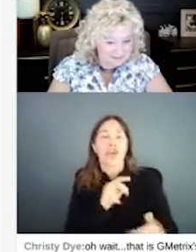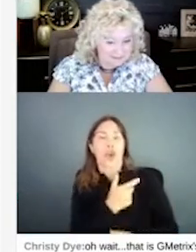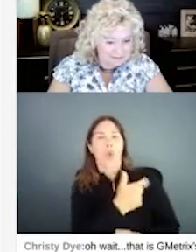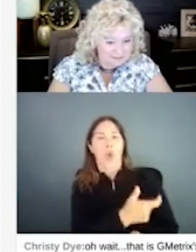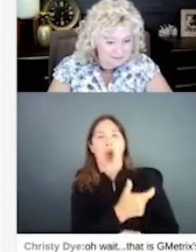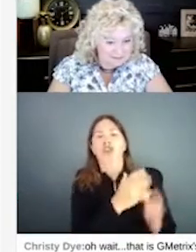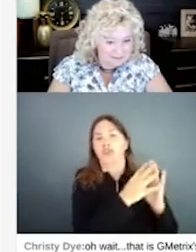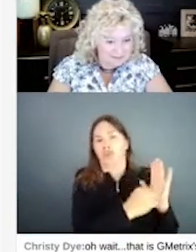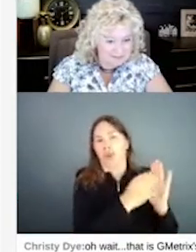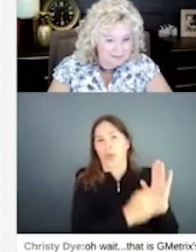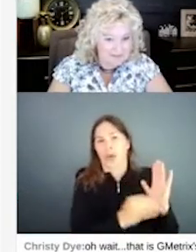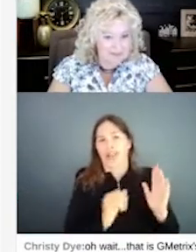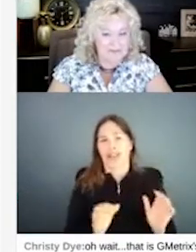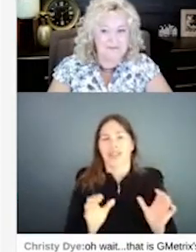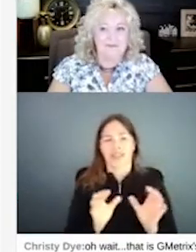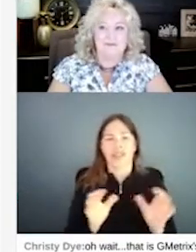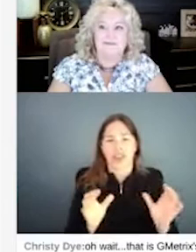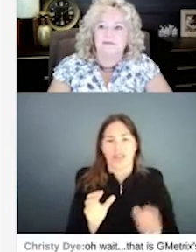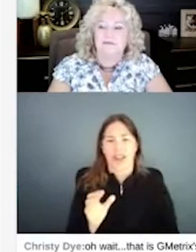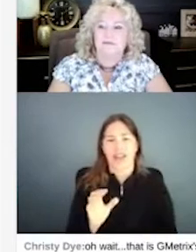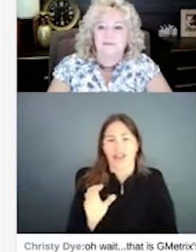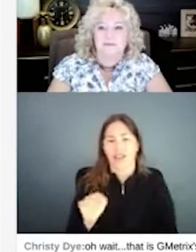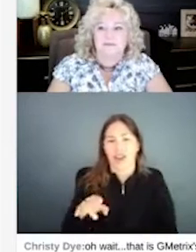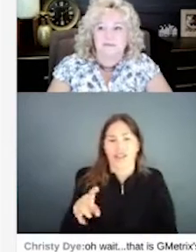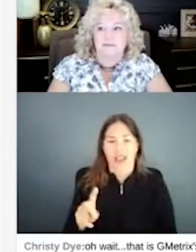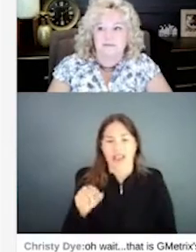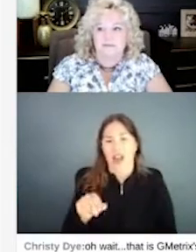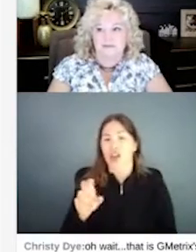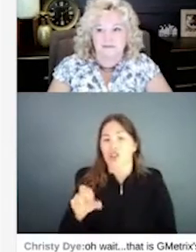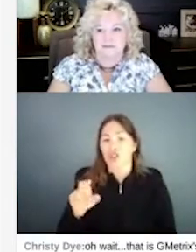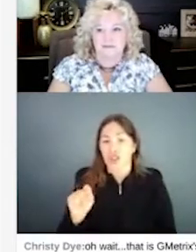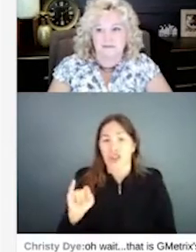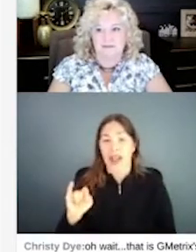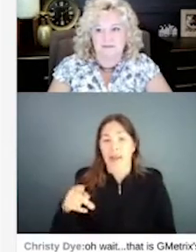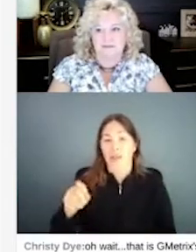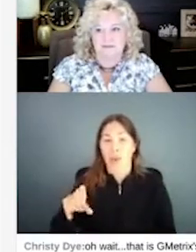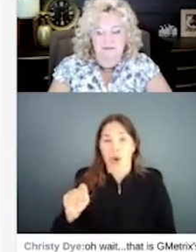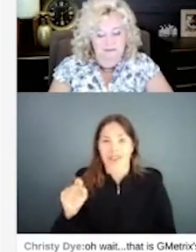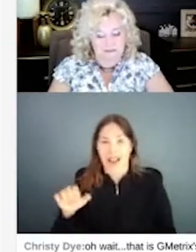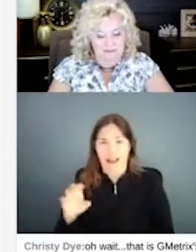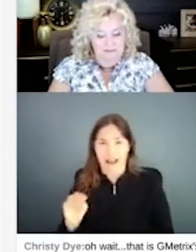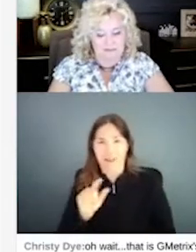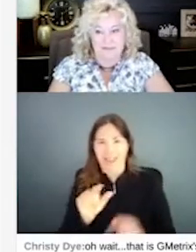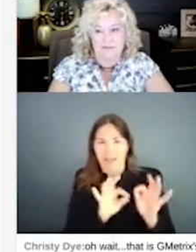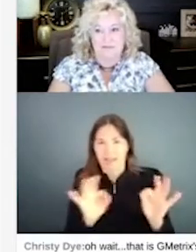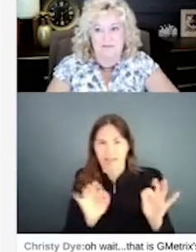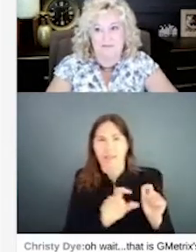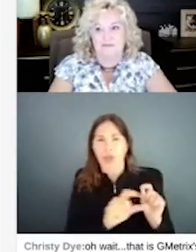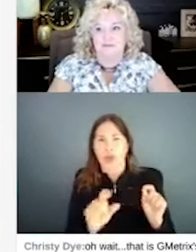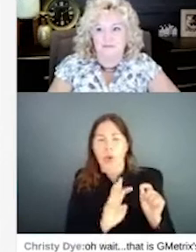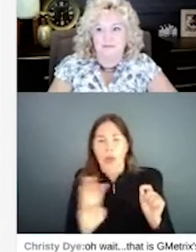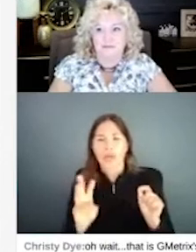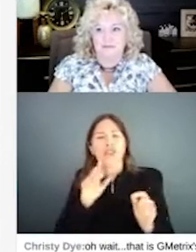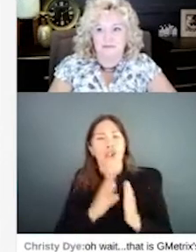at certified.certiport.com. Certified is where we hold our national championship for Adobe Certified Professional students. You